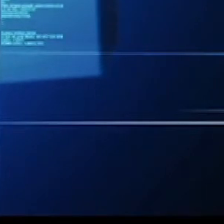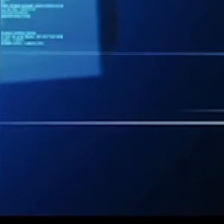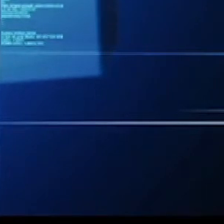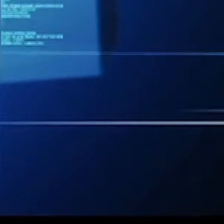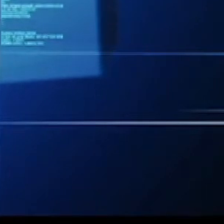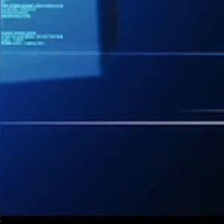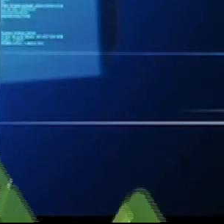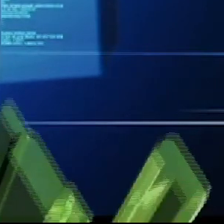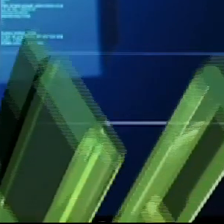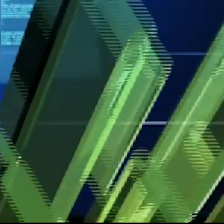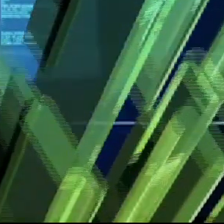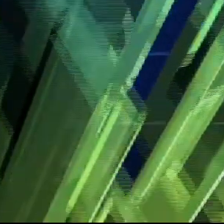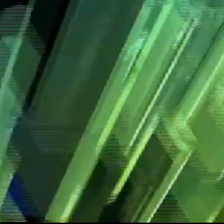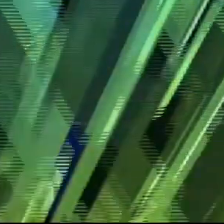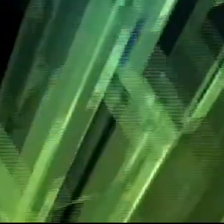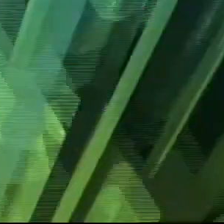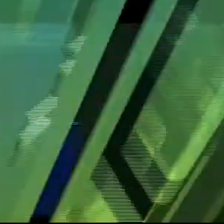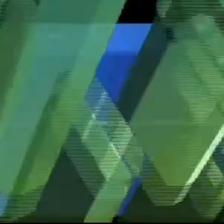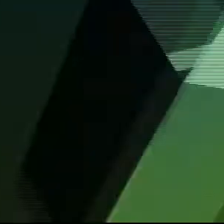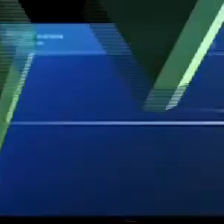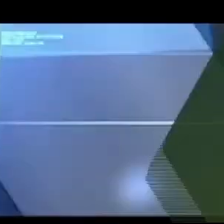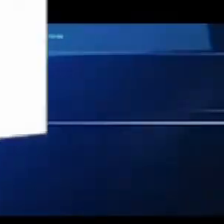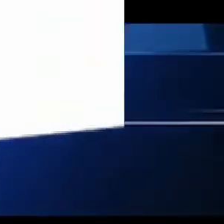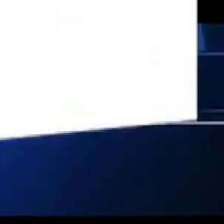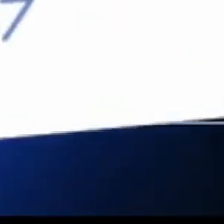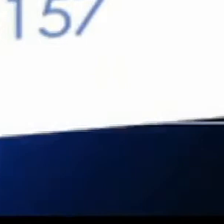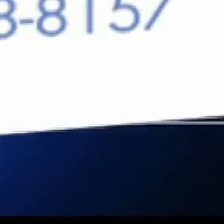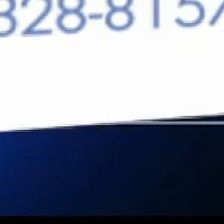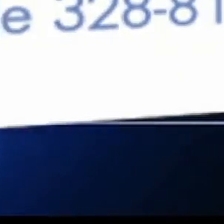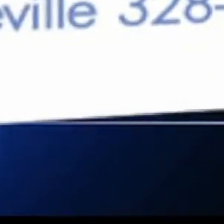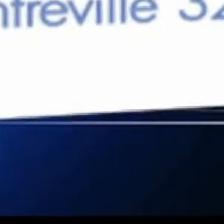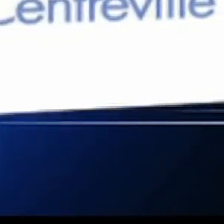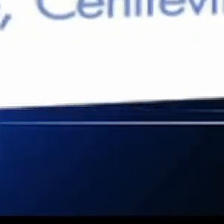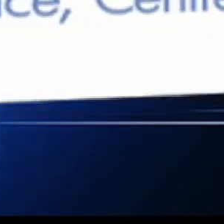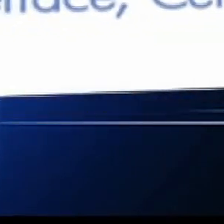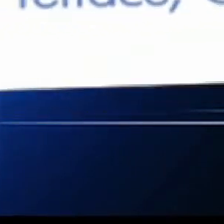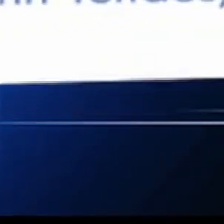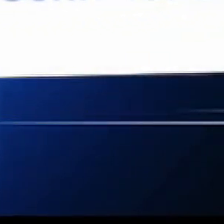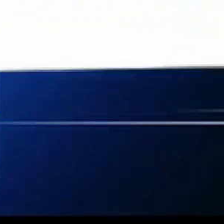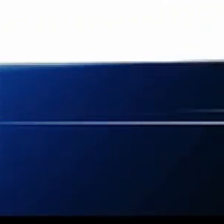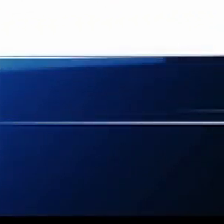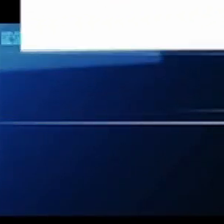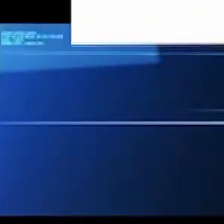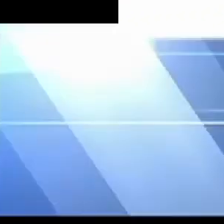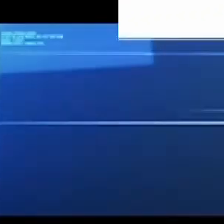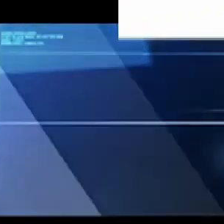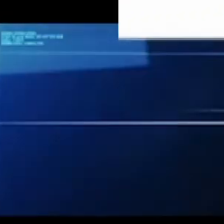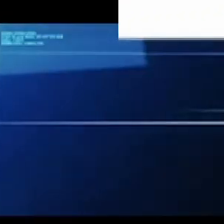This is ZNS Total Sports, brought to you by Thurs Diagnostic Center.